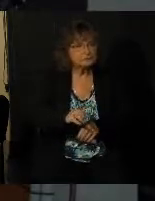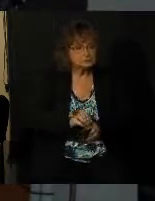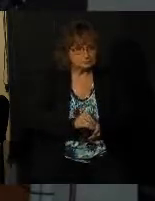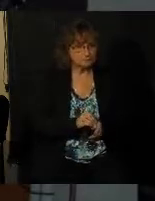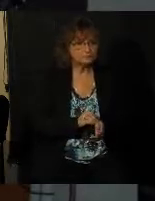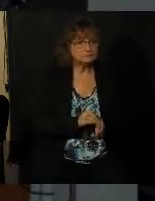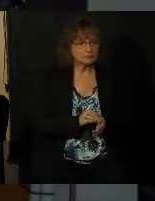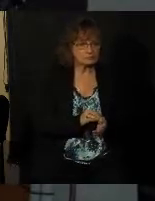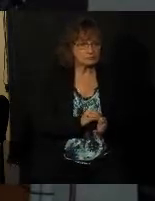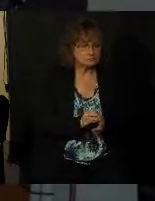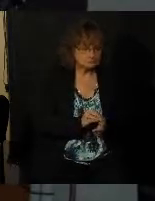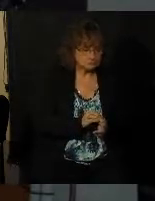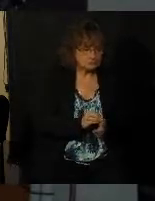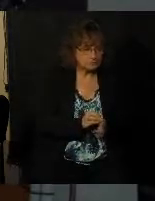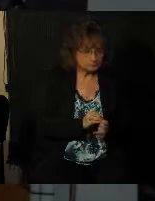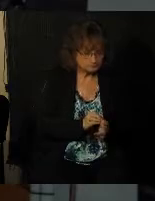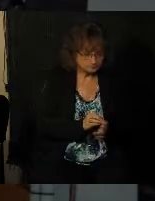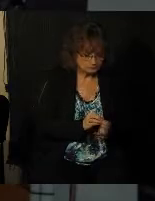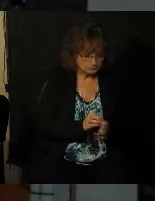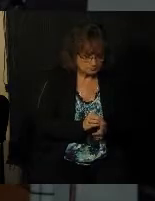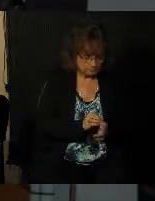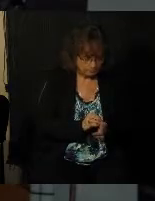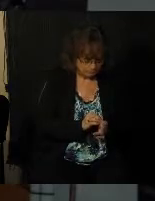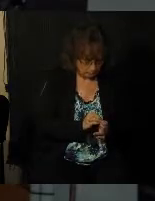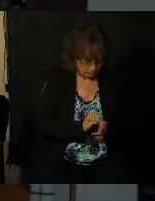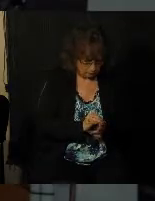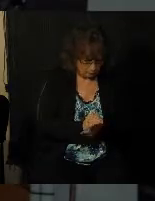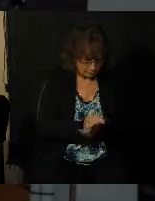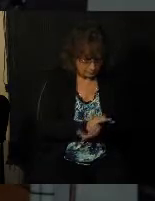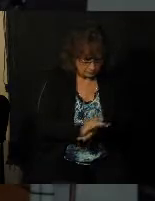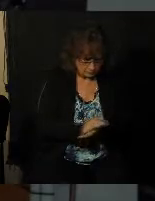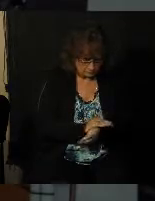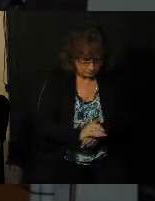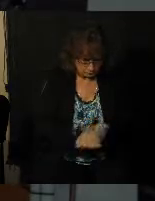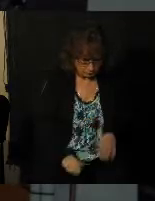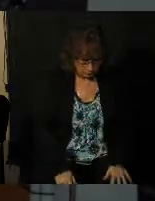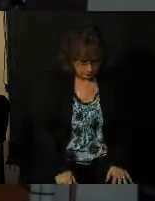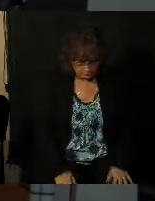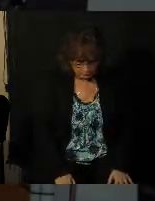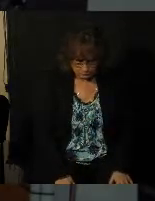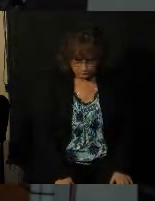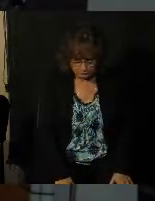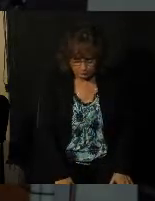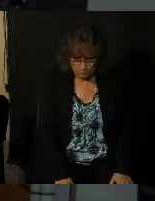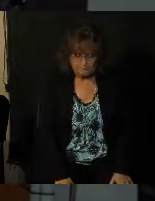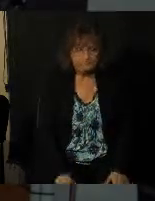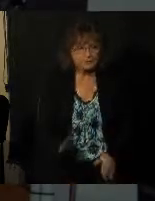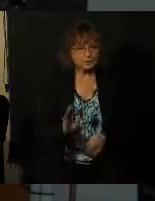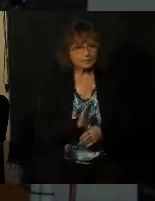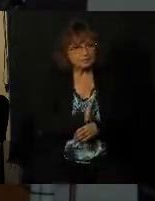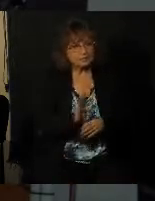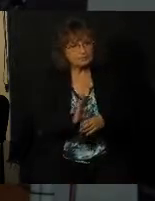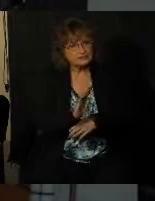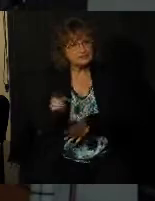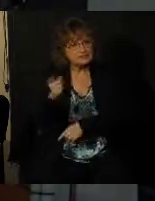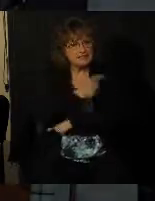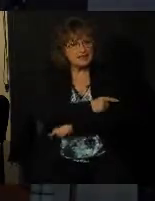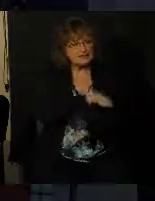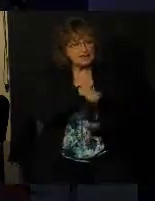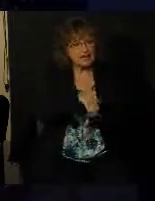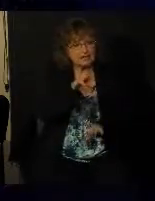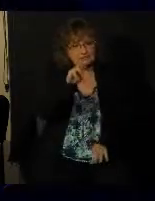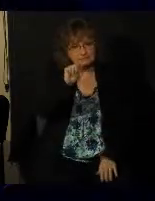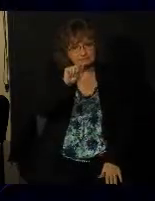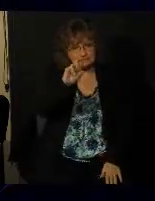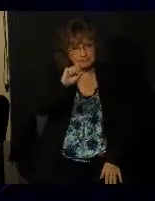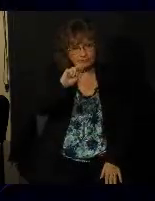up, sun down. Amen. Wow, busy days. Brett, how